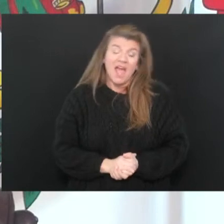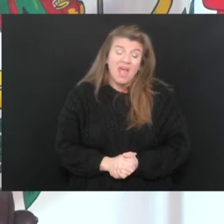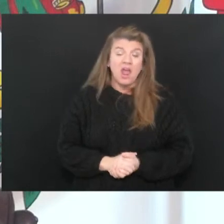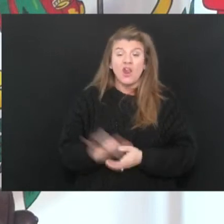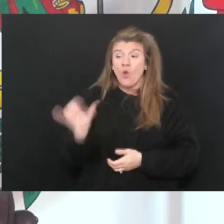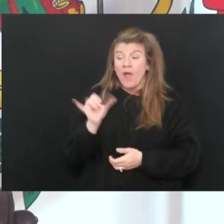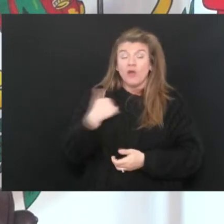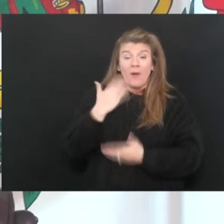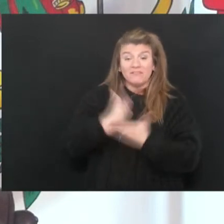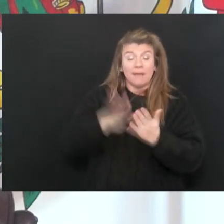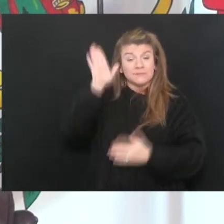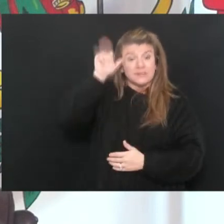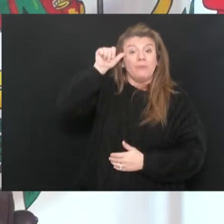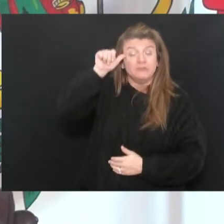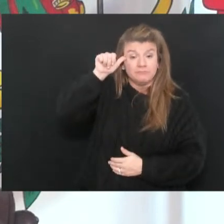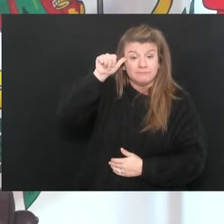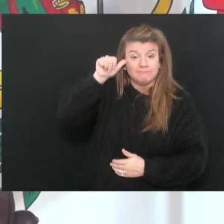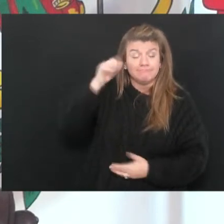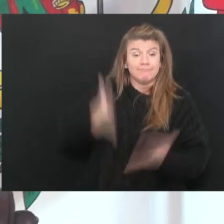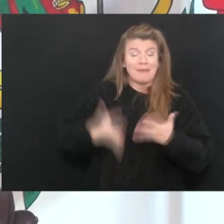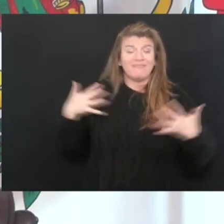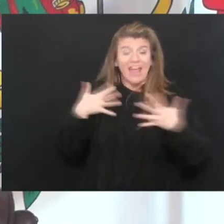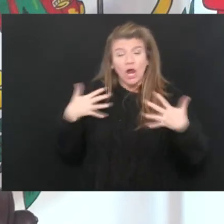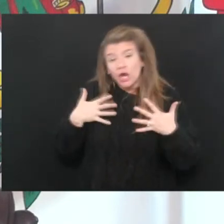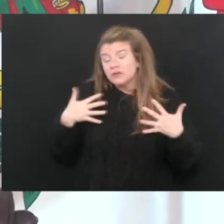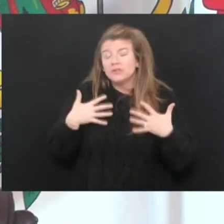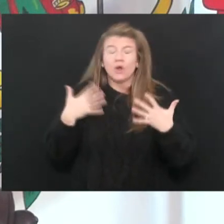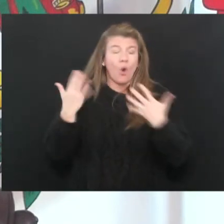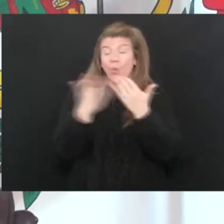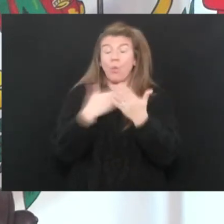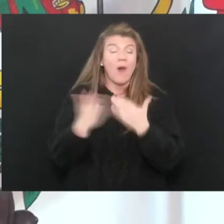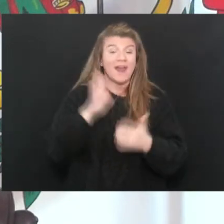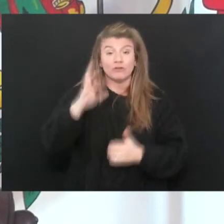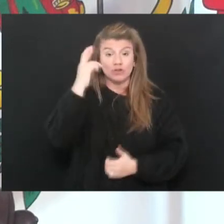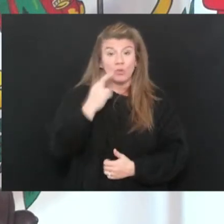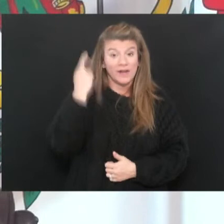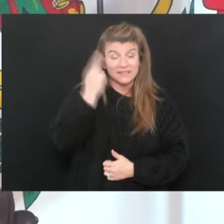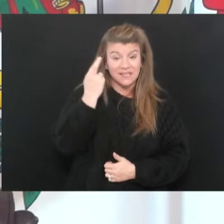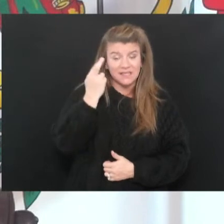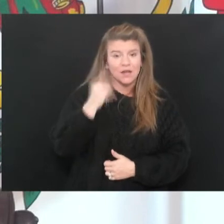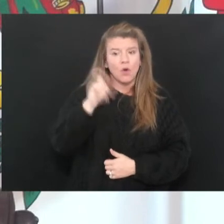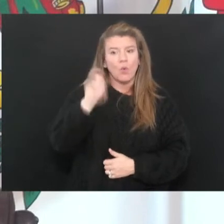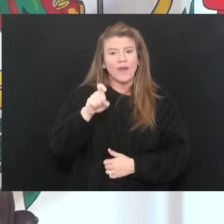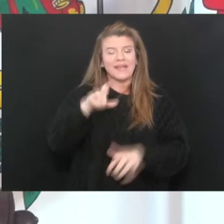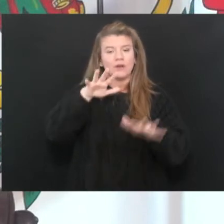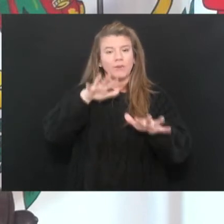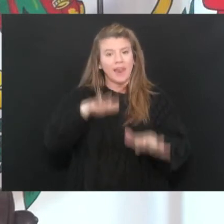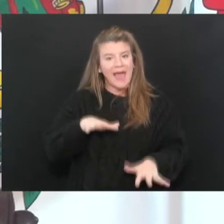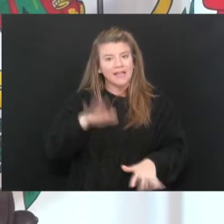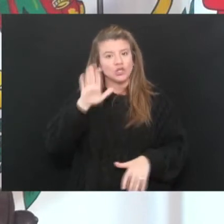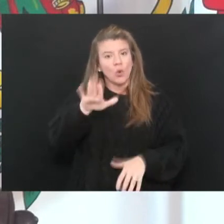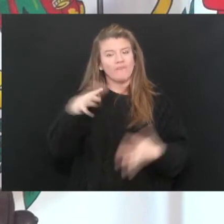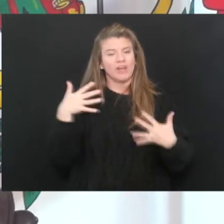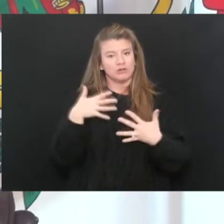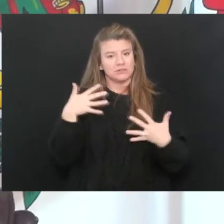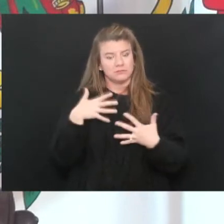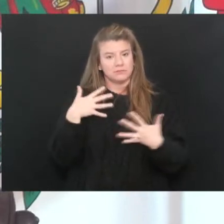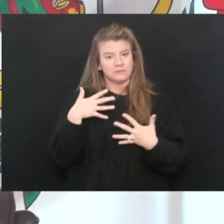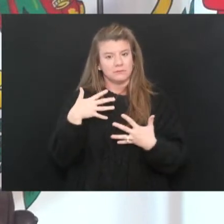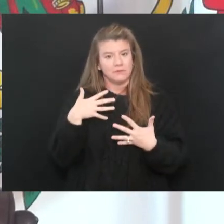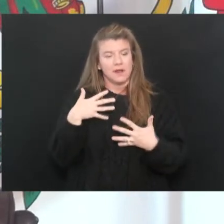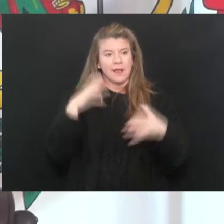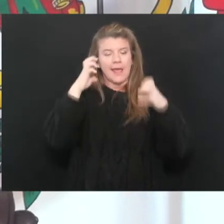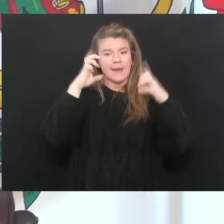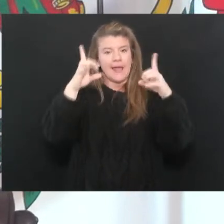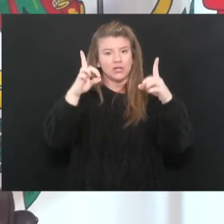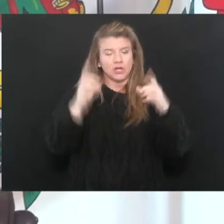pretty stubborn and maybe fearful or whatever it may be, that we need to relax those fears, and we need to